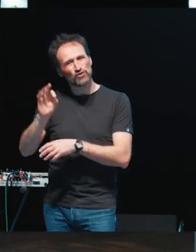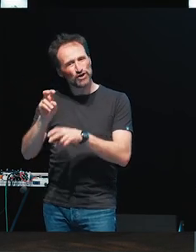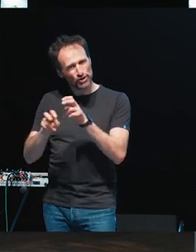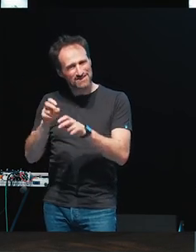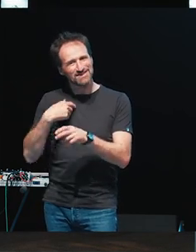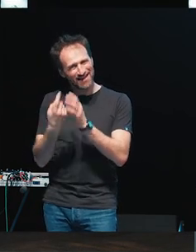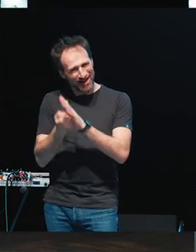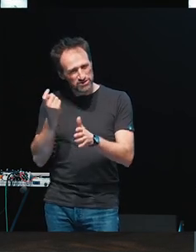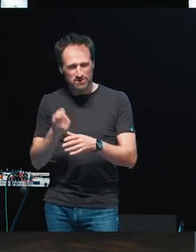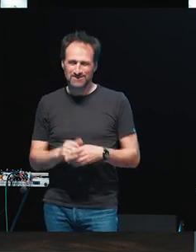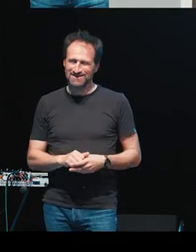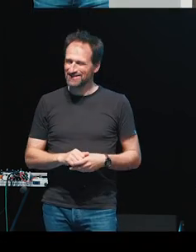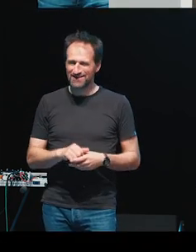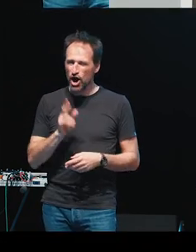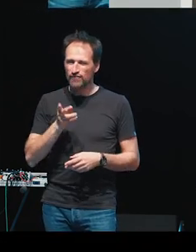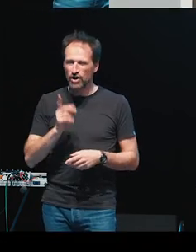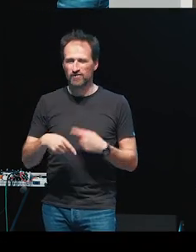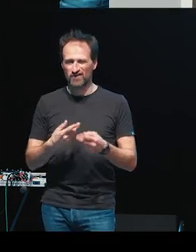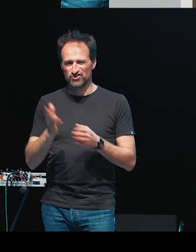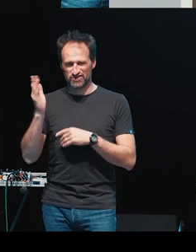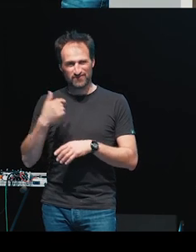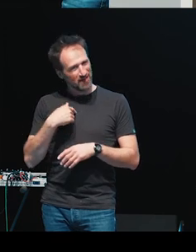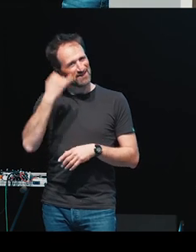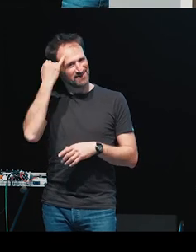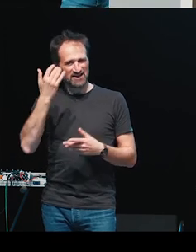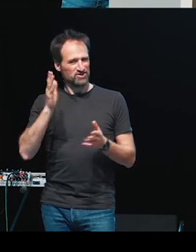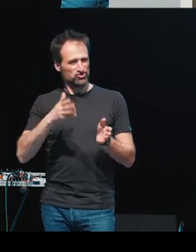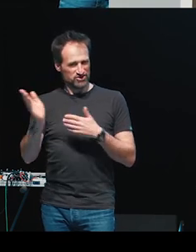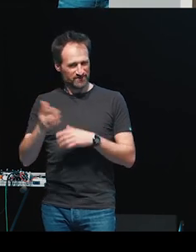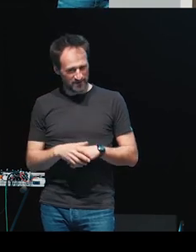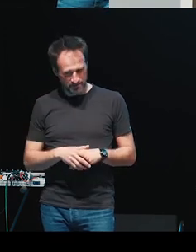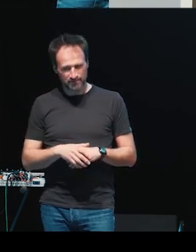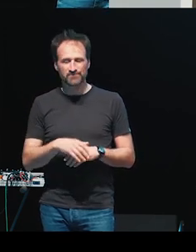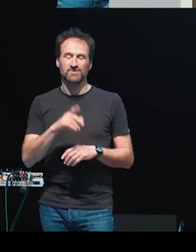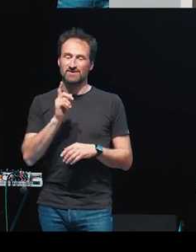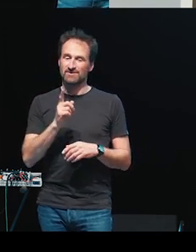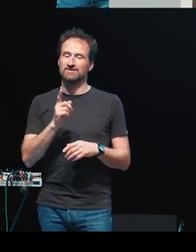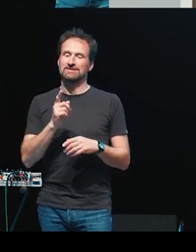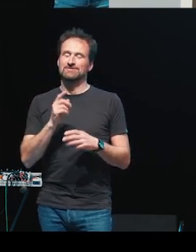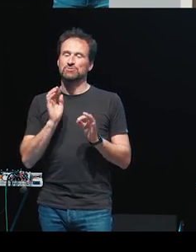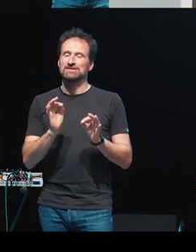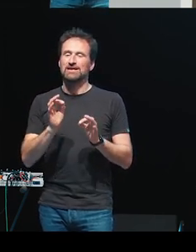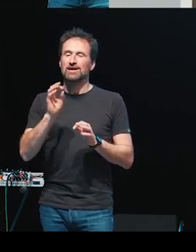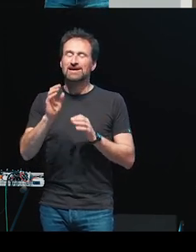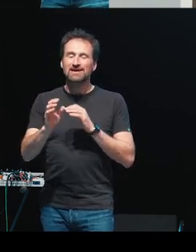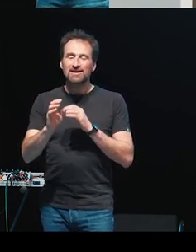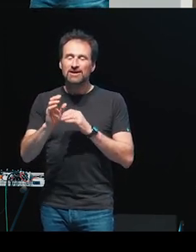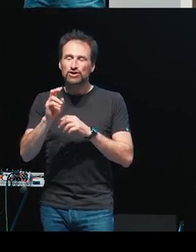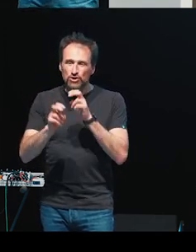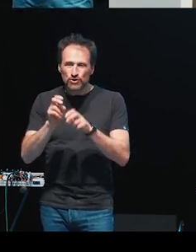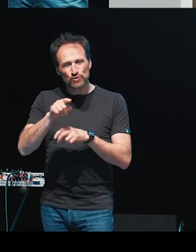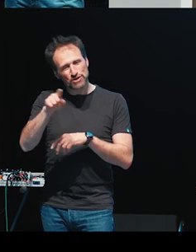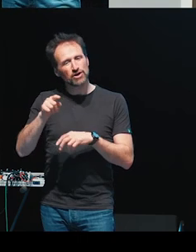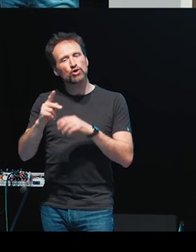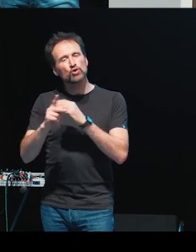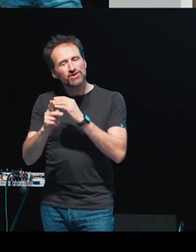wrong. So the idea of A/B testing is it's running an experiment to optimize customer experience. To give an example, let's say you